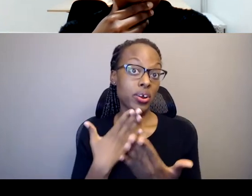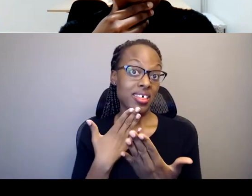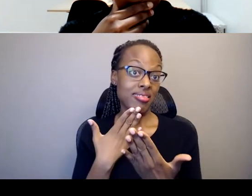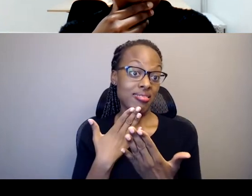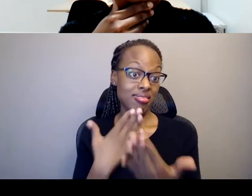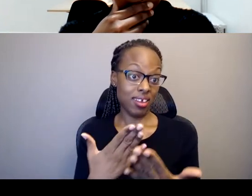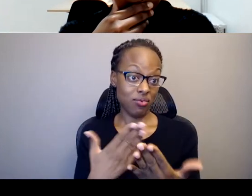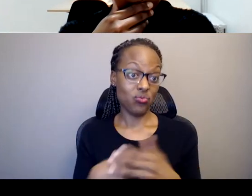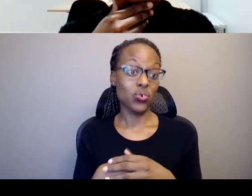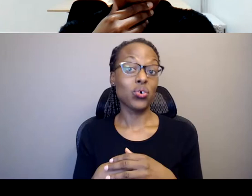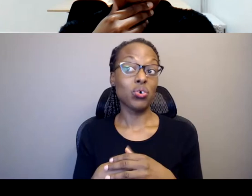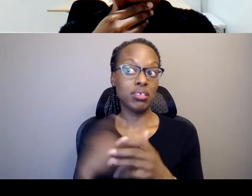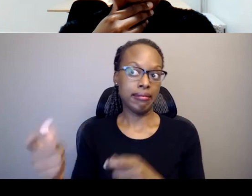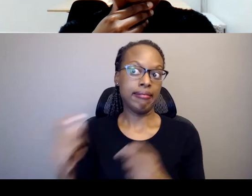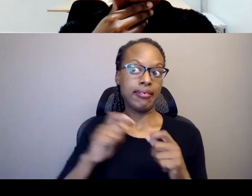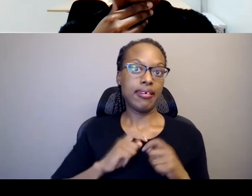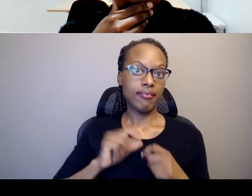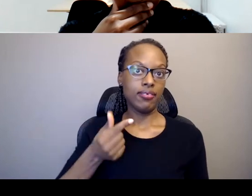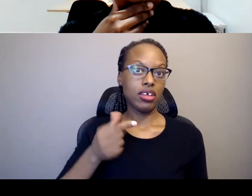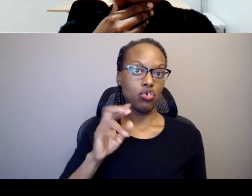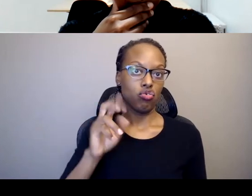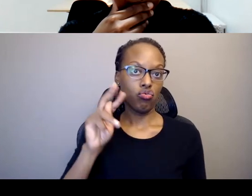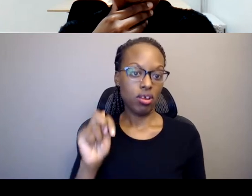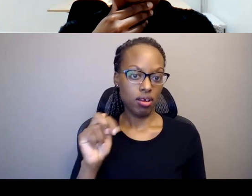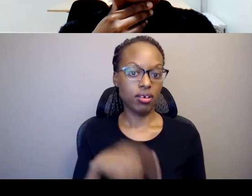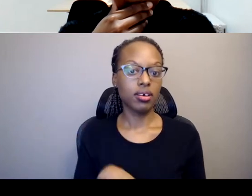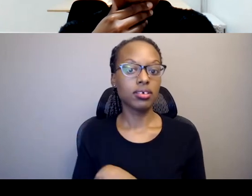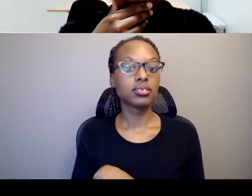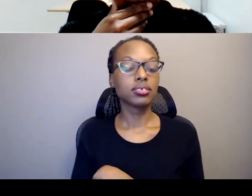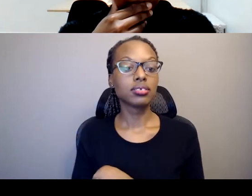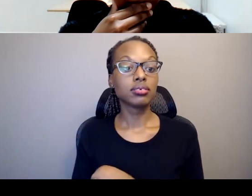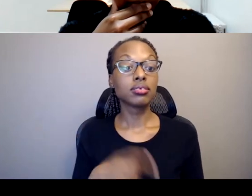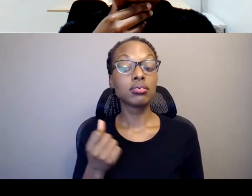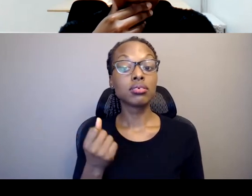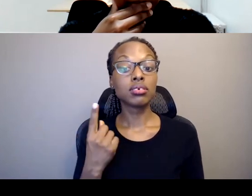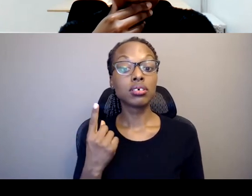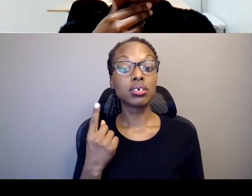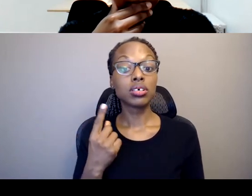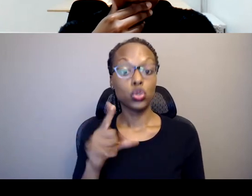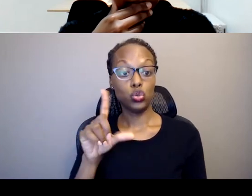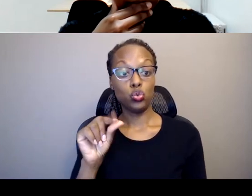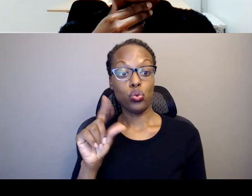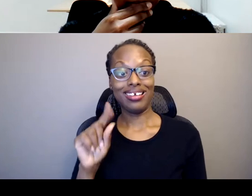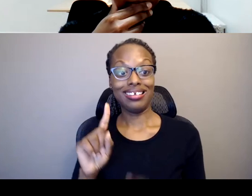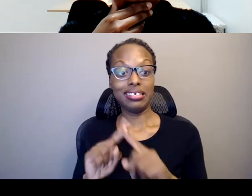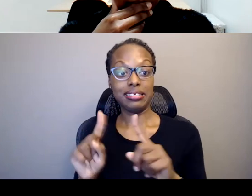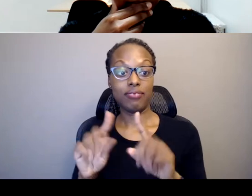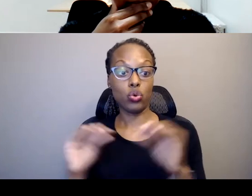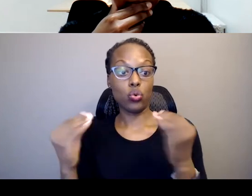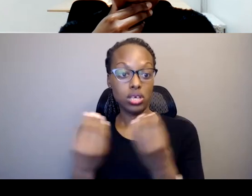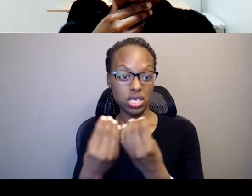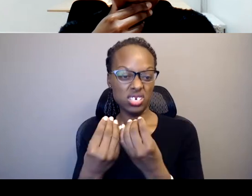grant. We were one of 20 organizations, all BIPOC organizations that received